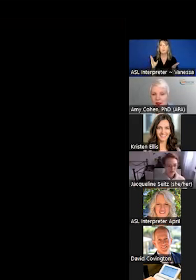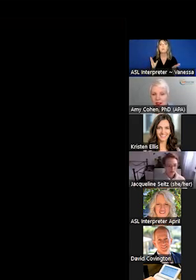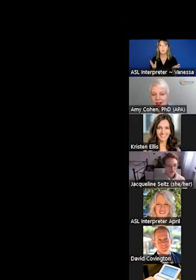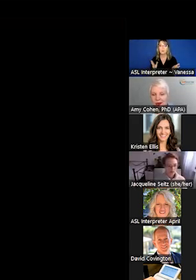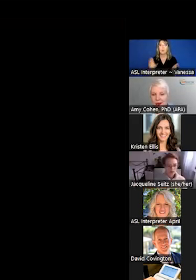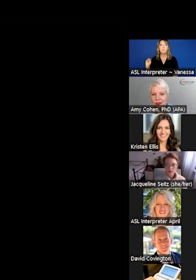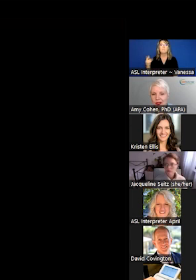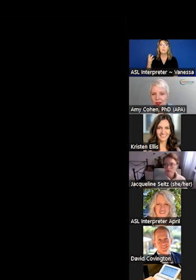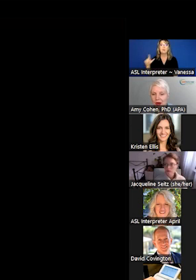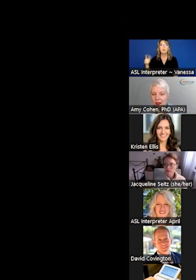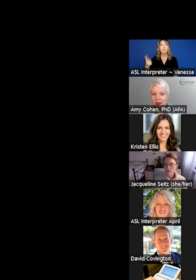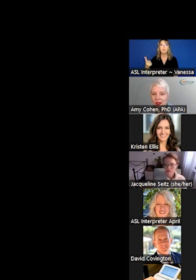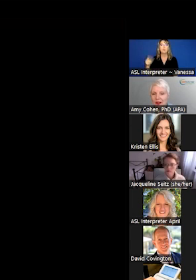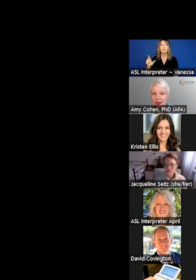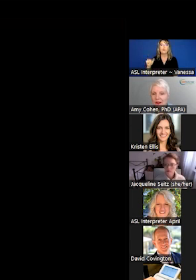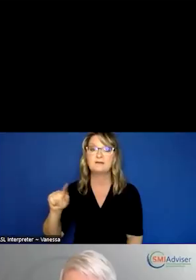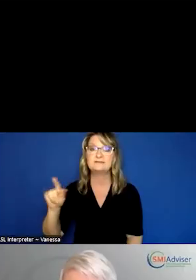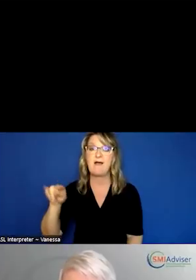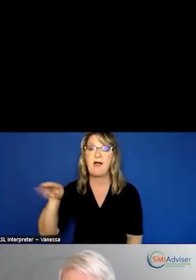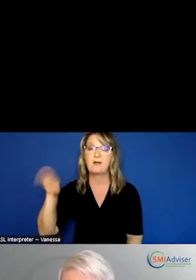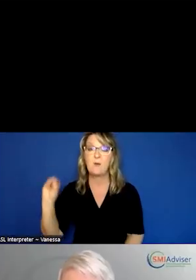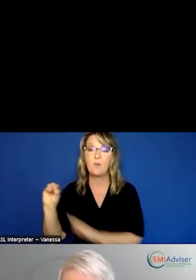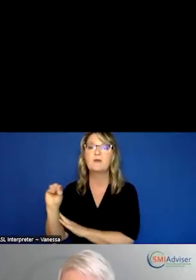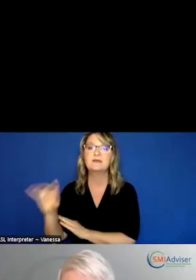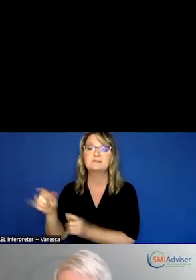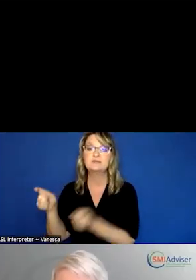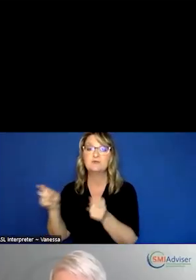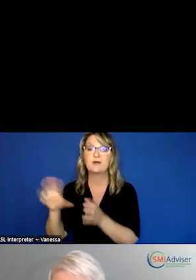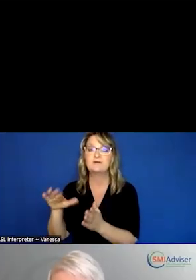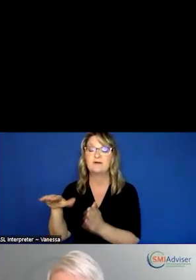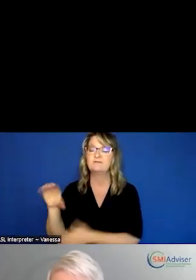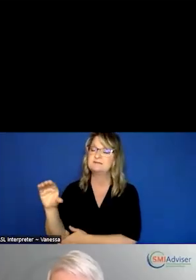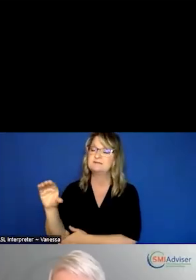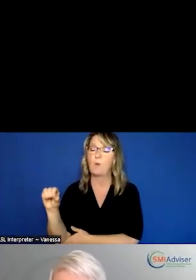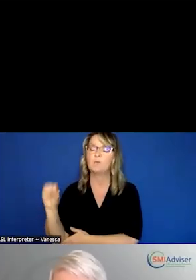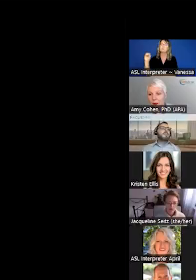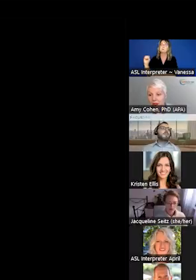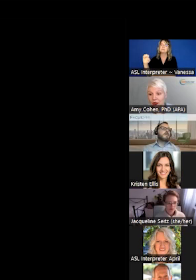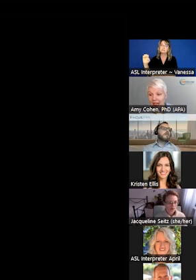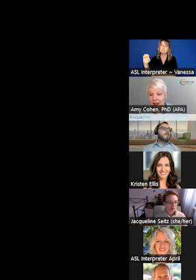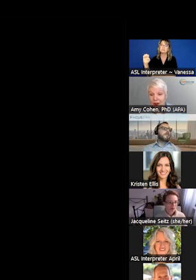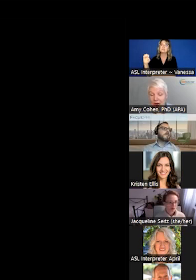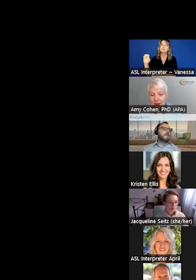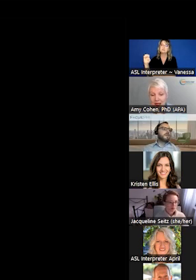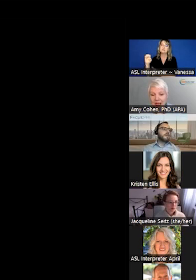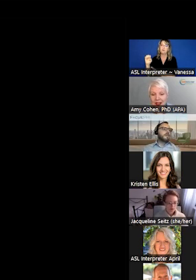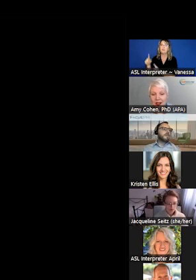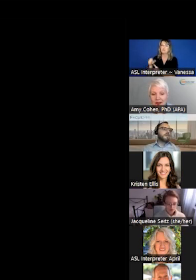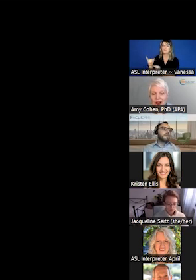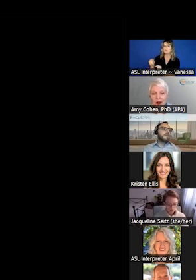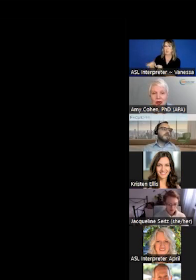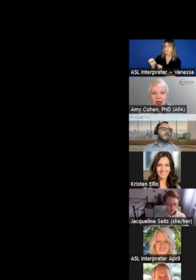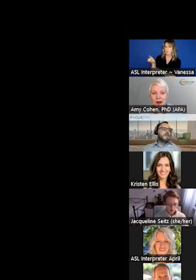Michael Graziano, who's the director of the Center of Excellence for Protected Health Information, from which Jackie's from,